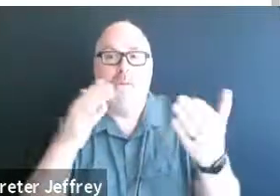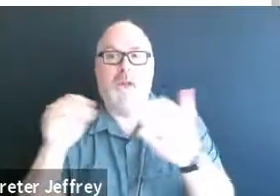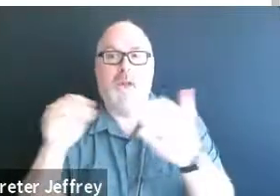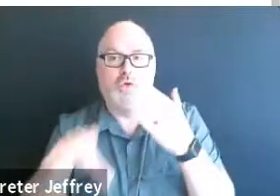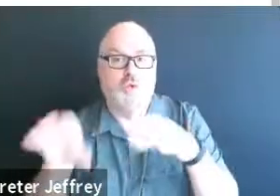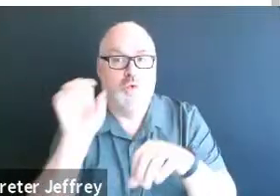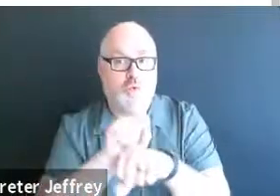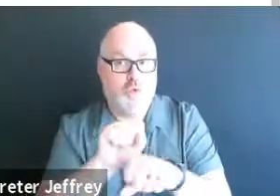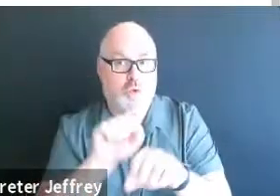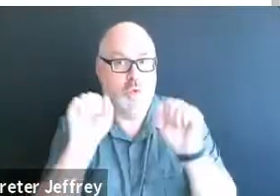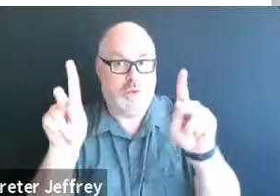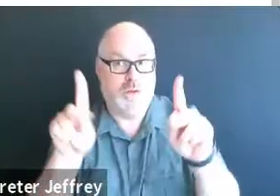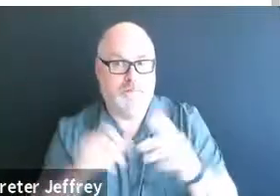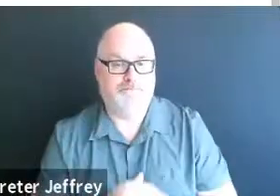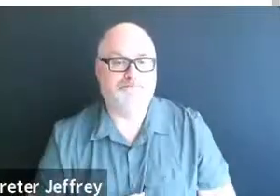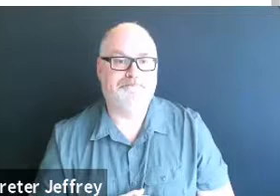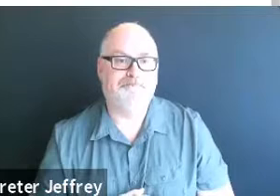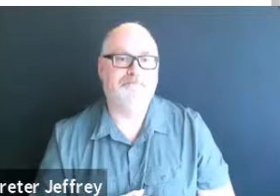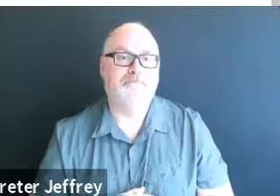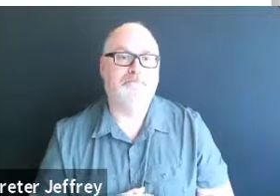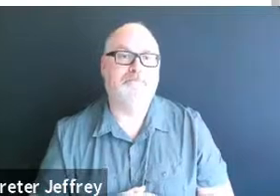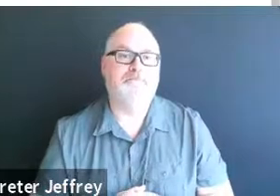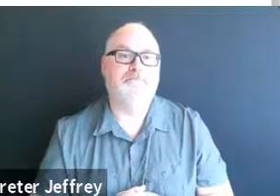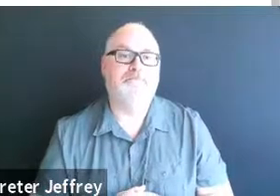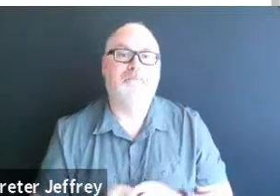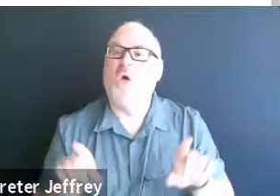work and to compare your students' work.